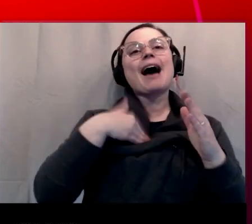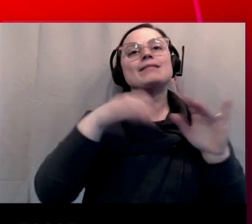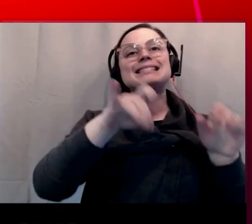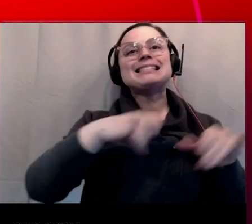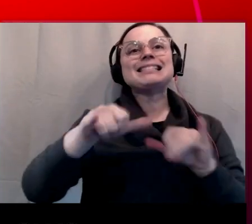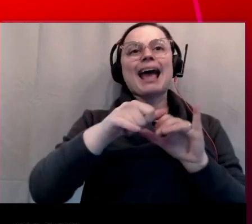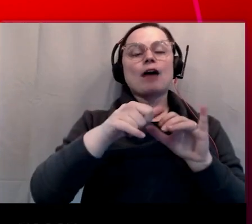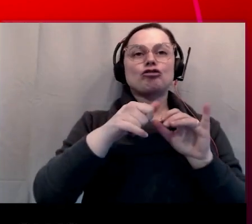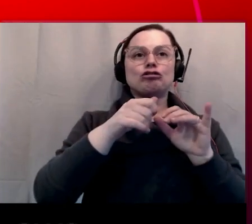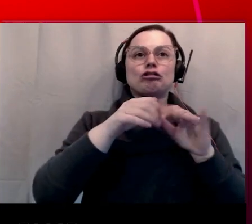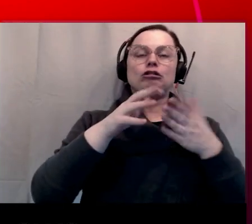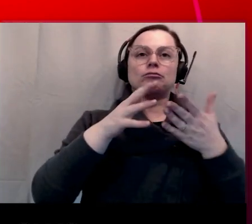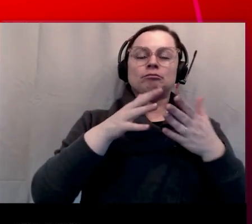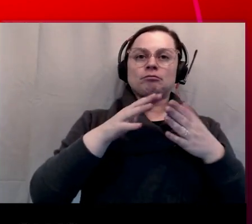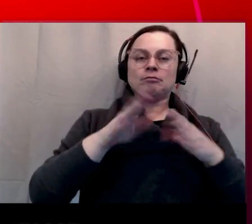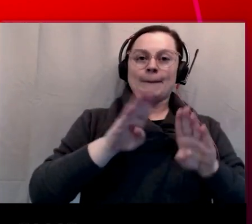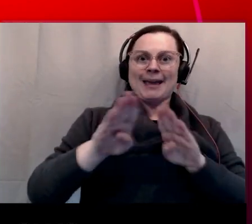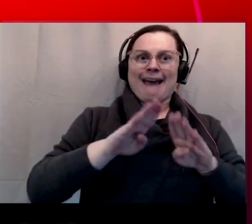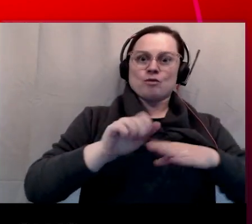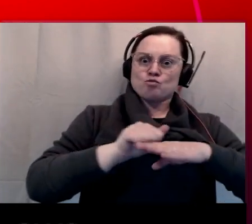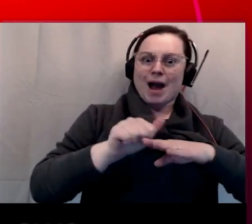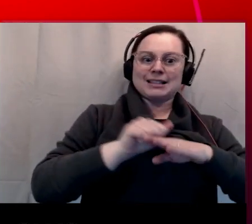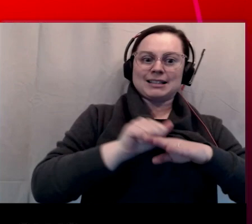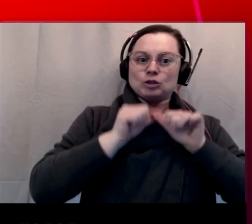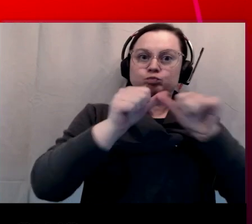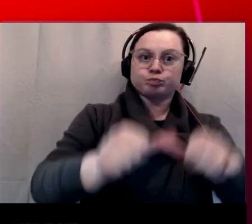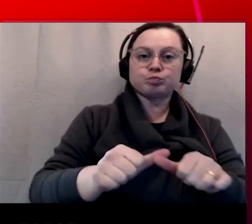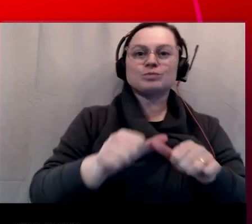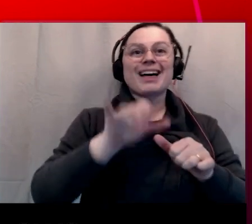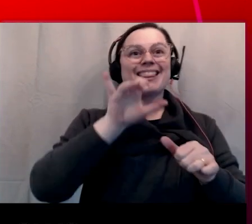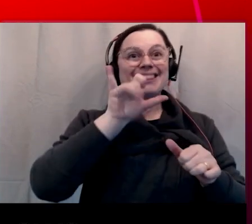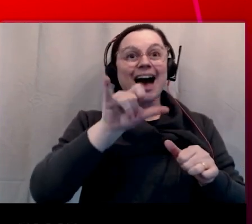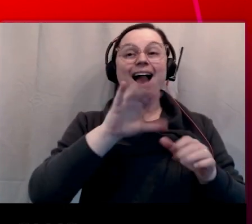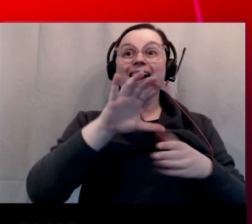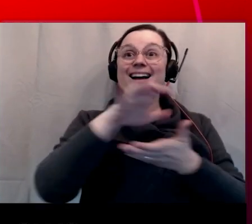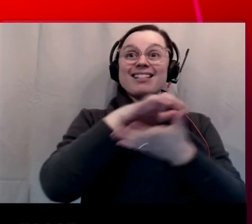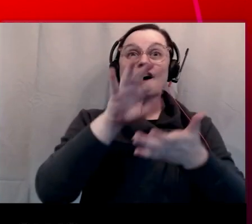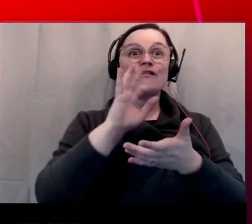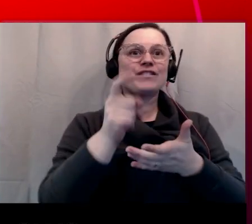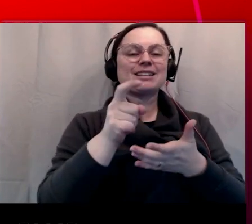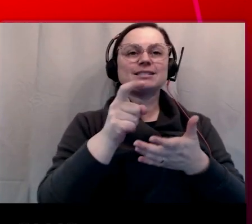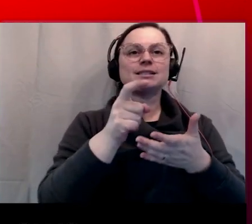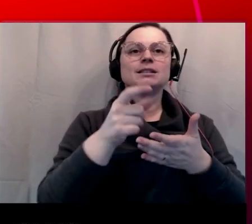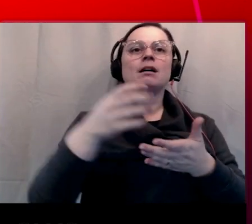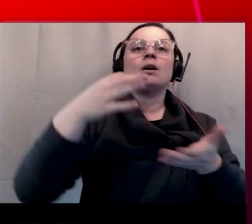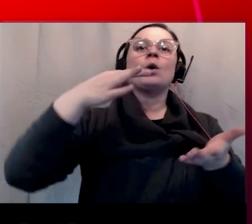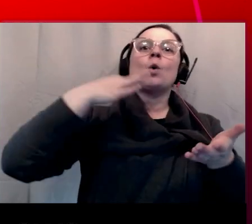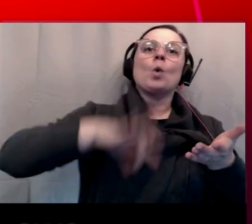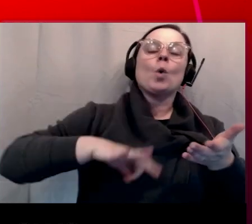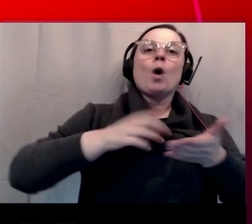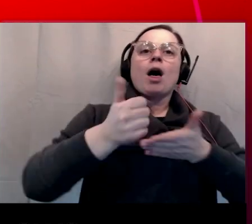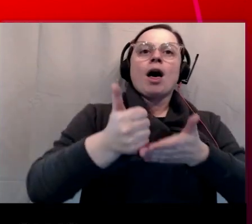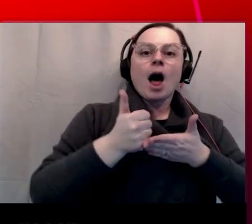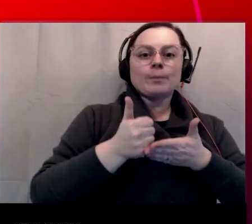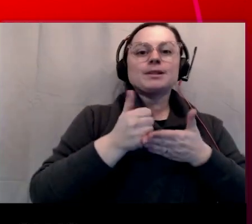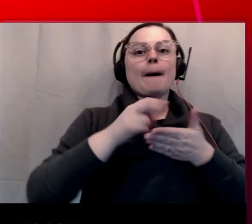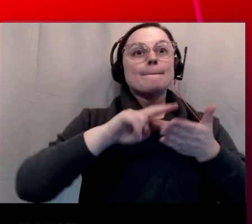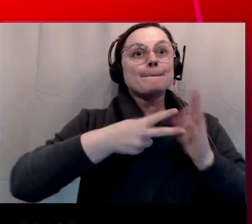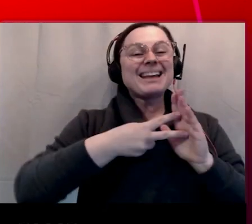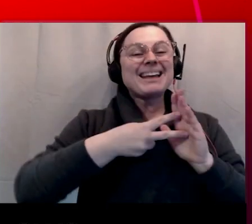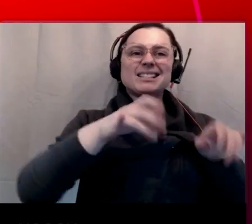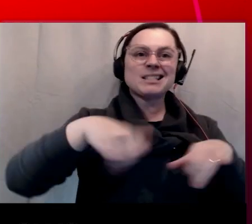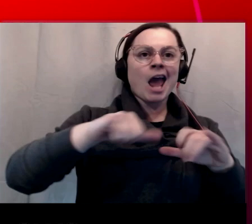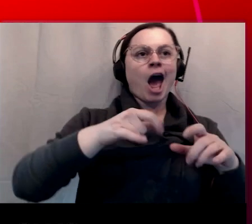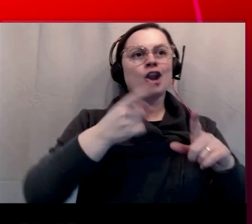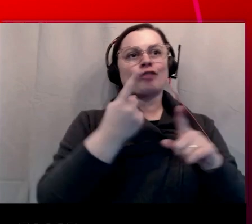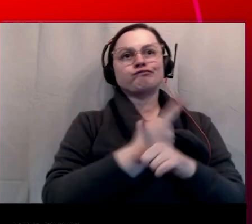think that's where the value of CloudFix really comes about. It allows you to take care of all of these simple, mundane, standardized stuff with